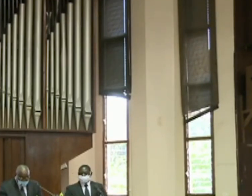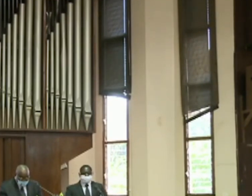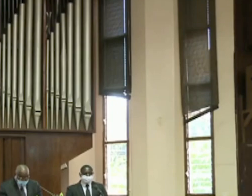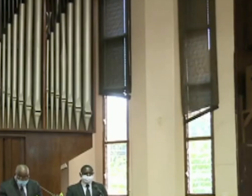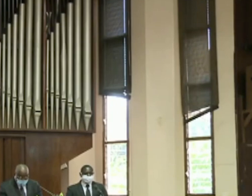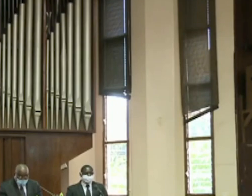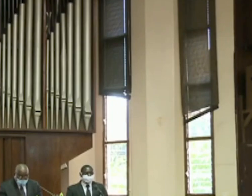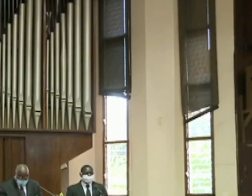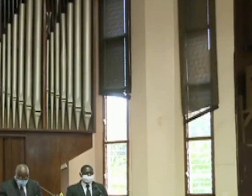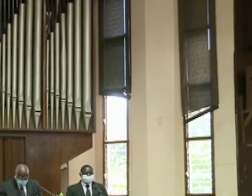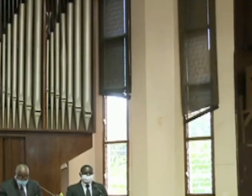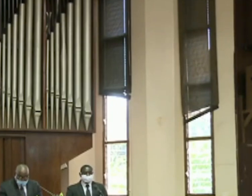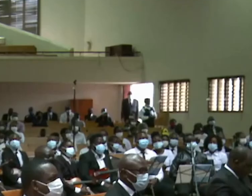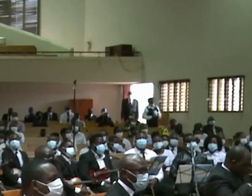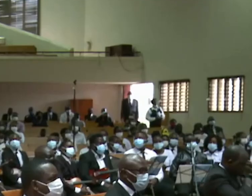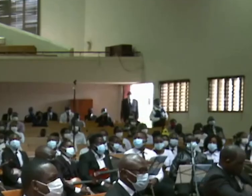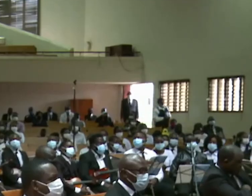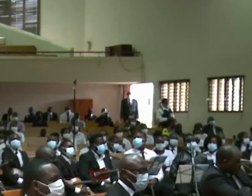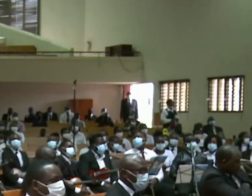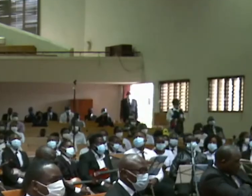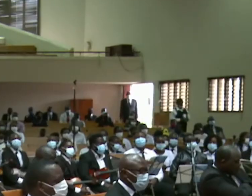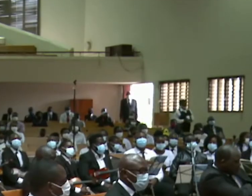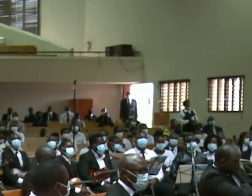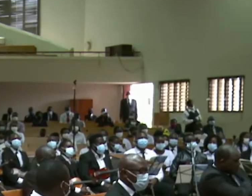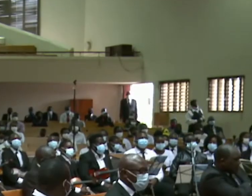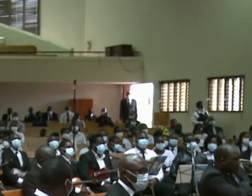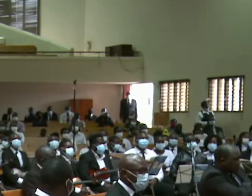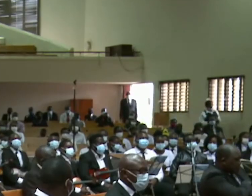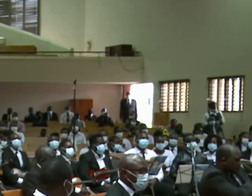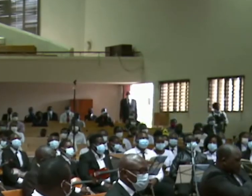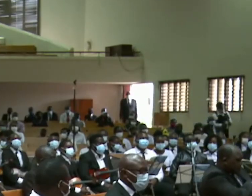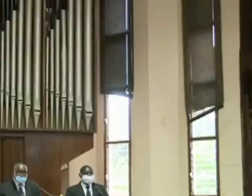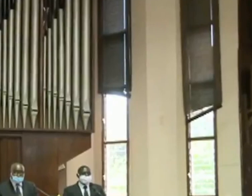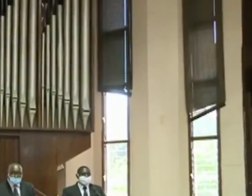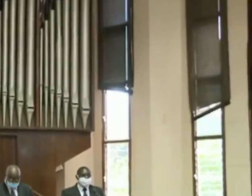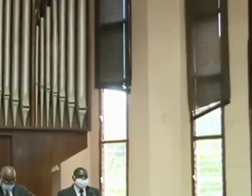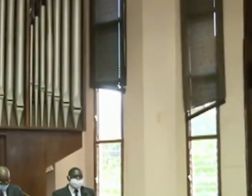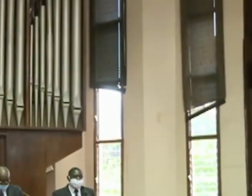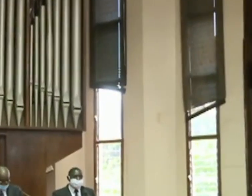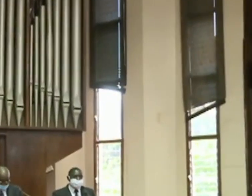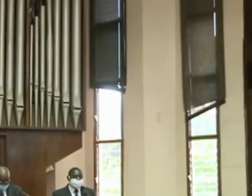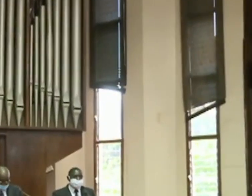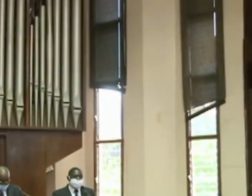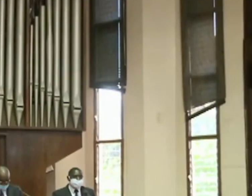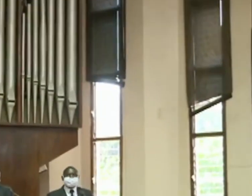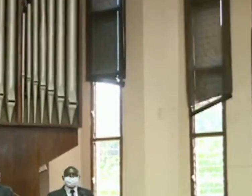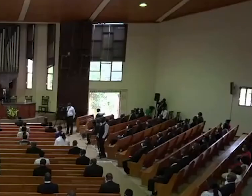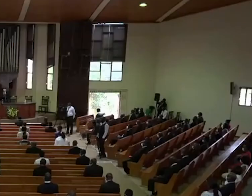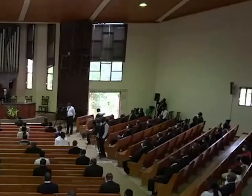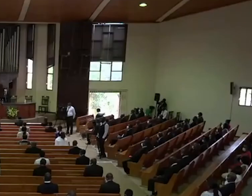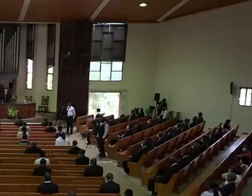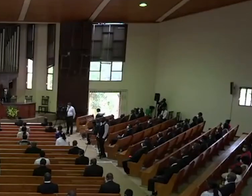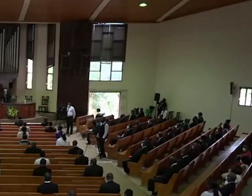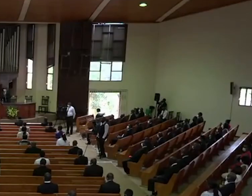My dear brothers and sisters here at Lusaka Central Congregation and all the connected congregations. O kondedwa bale